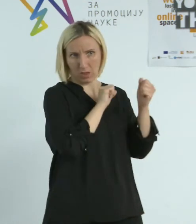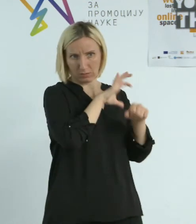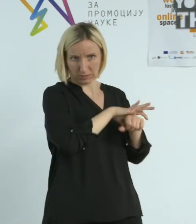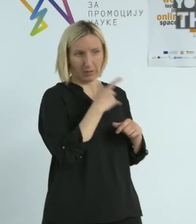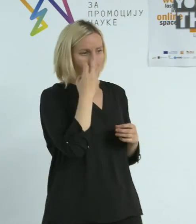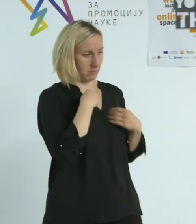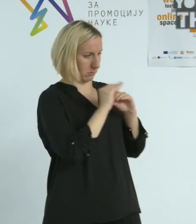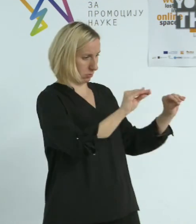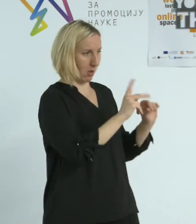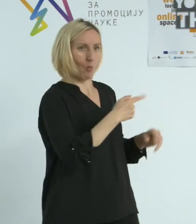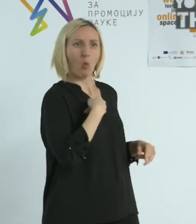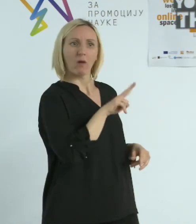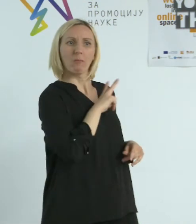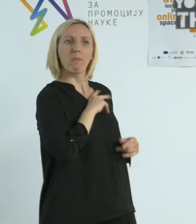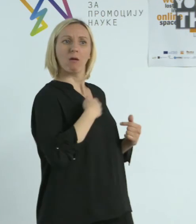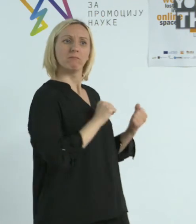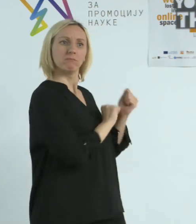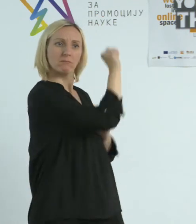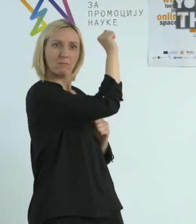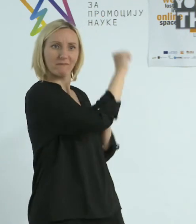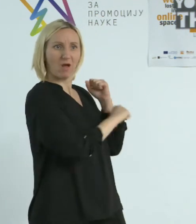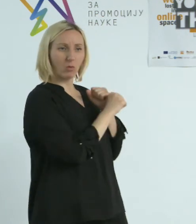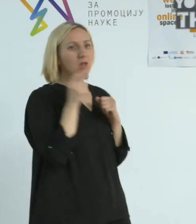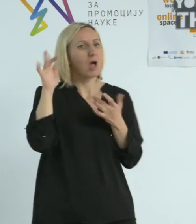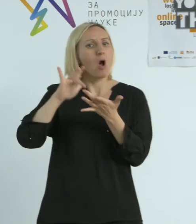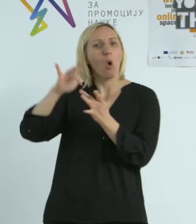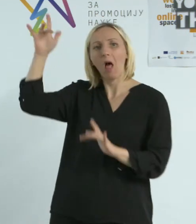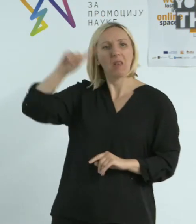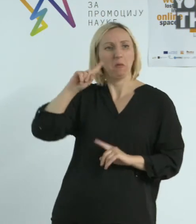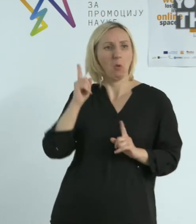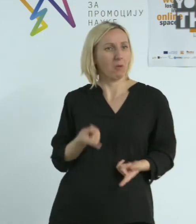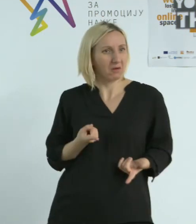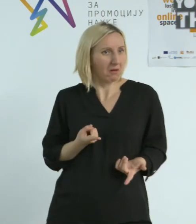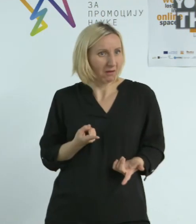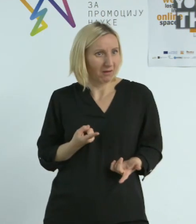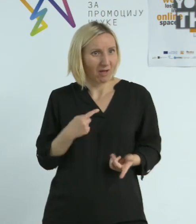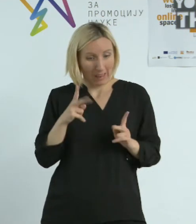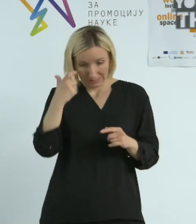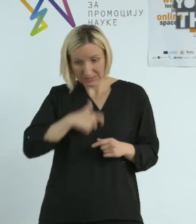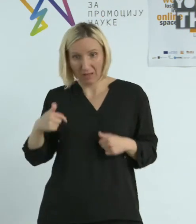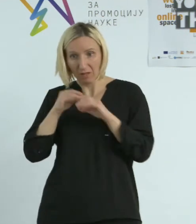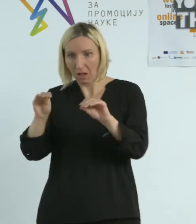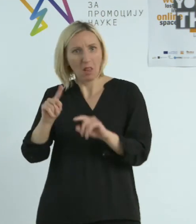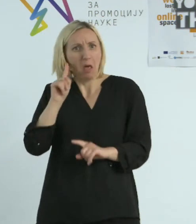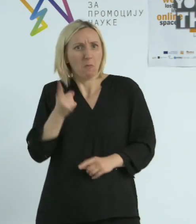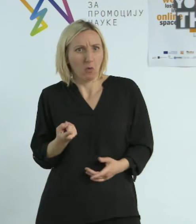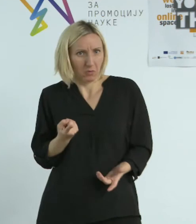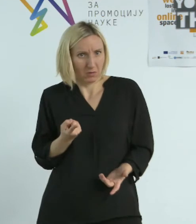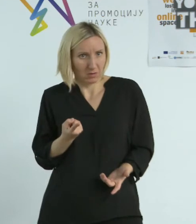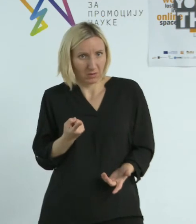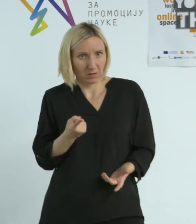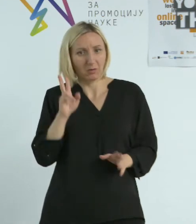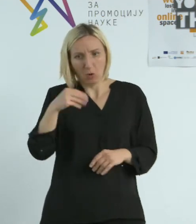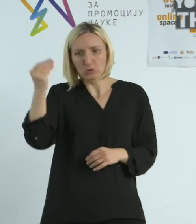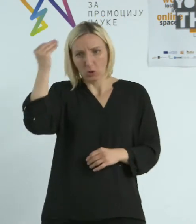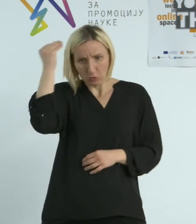teaching about. But when you are on online learning, you don't have it. You don't have to have it in the moment when you are starting. You